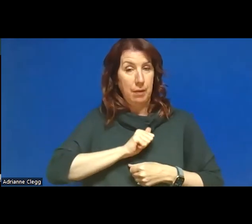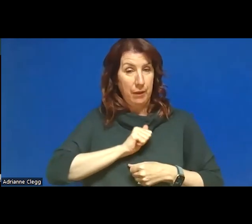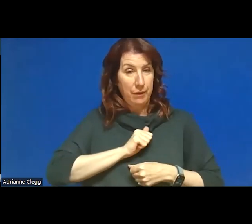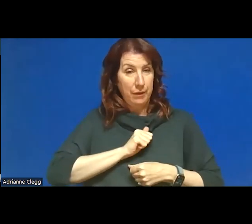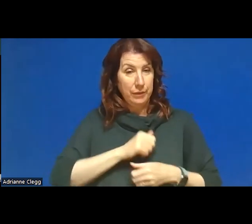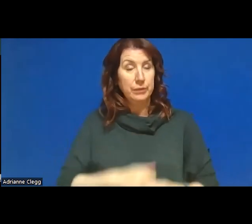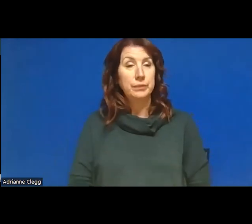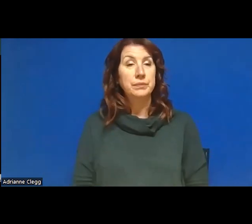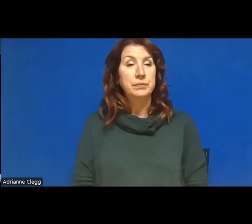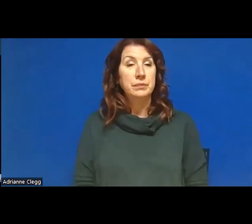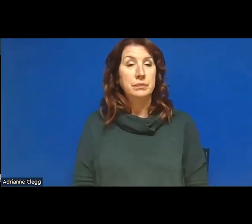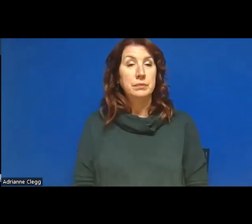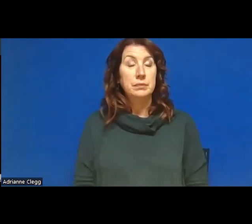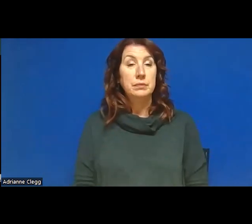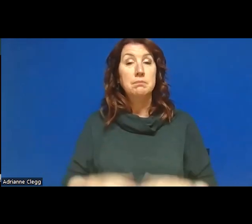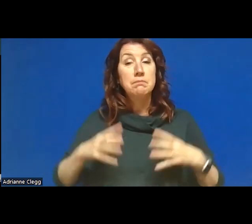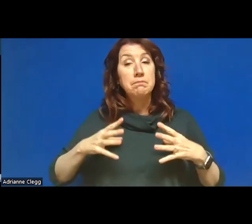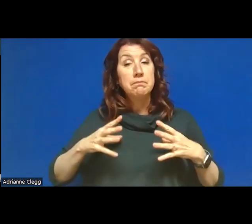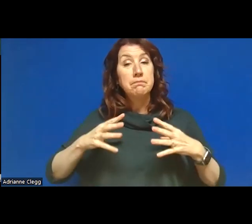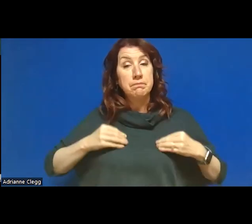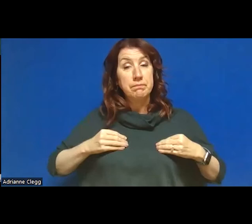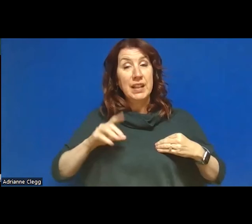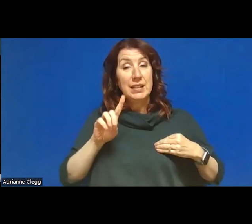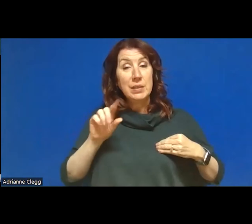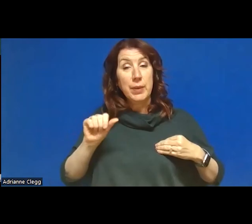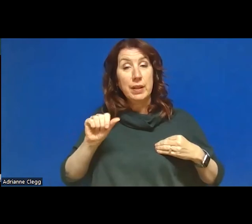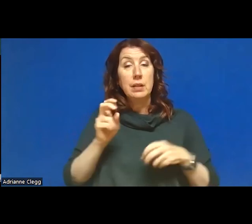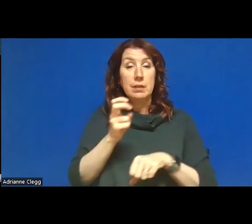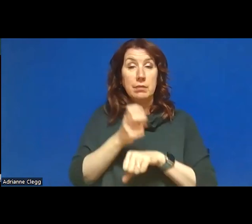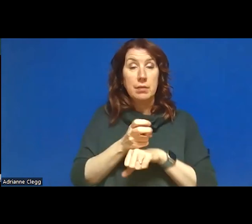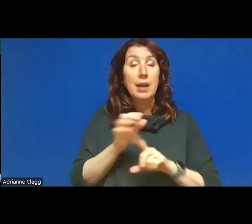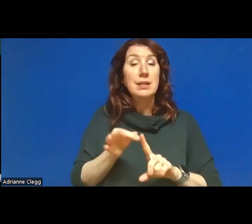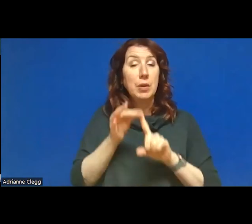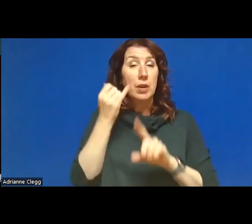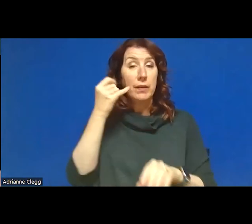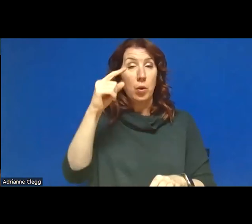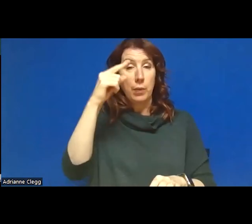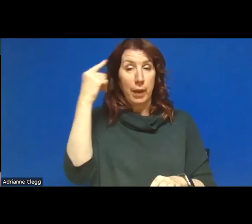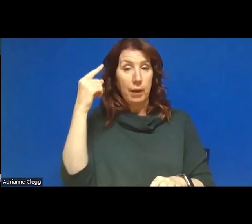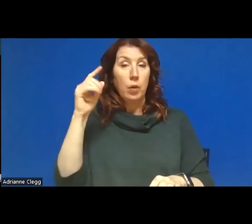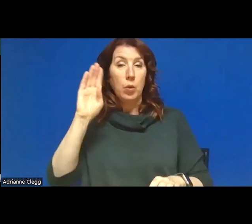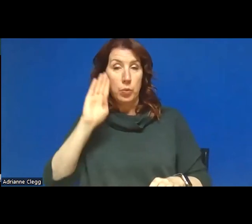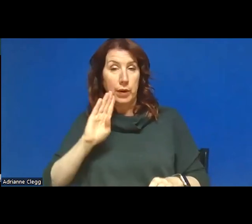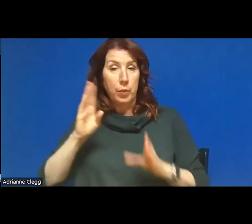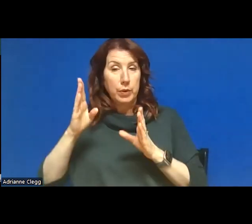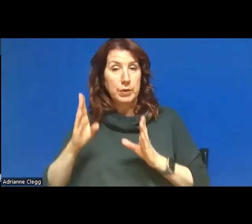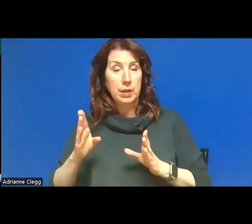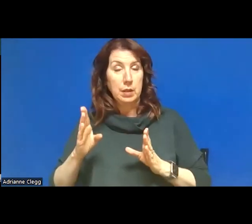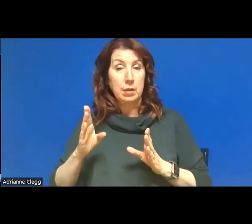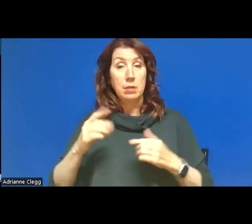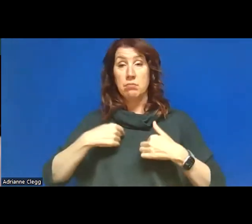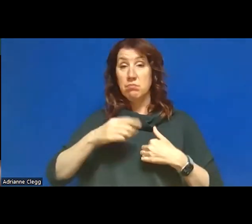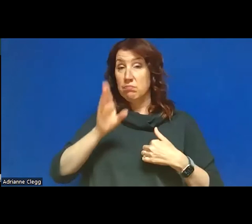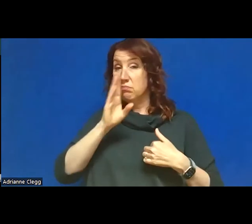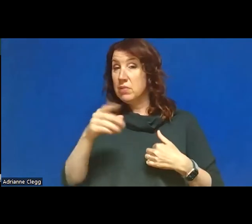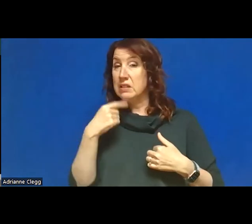Claiming your disability can be very difficult, particularly if you are Black or Brown. And I am not going to tell you